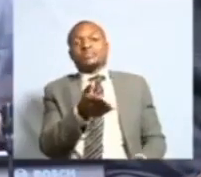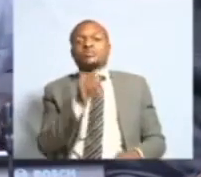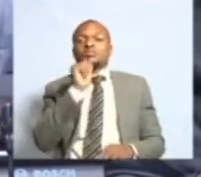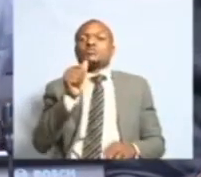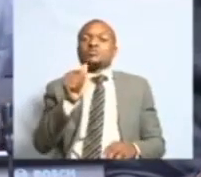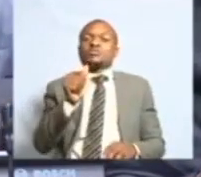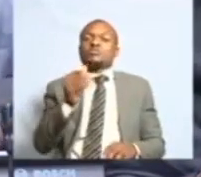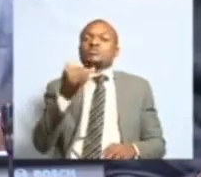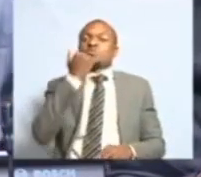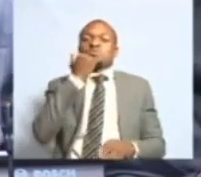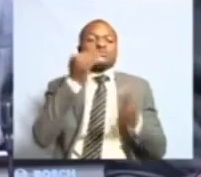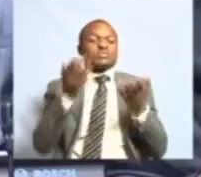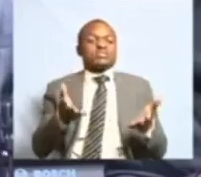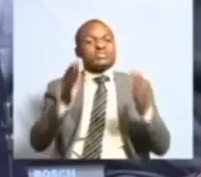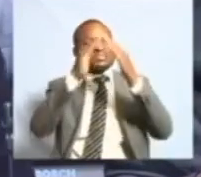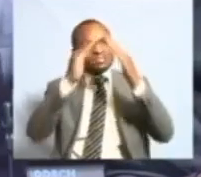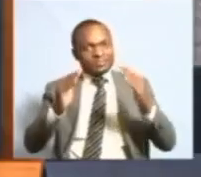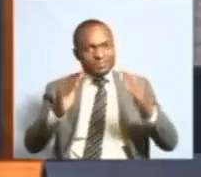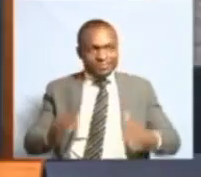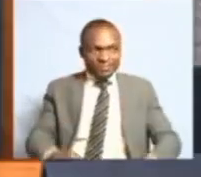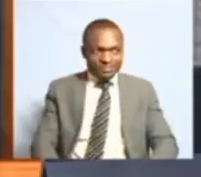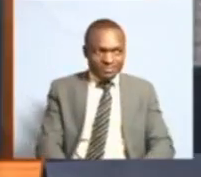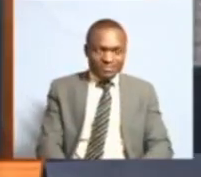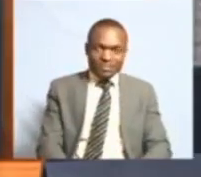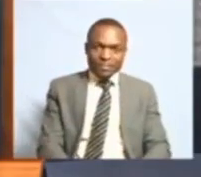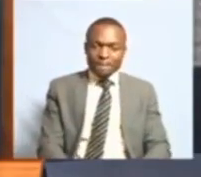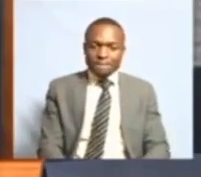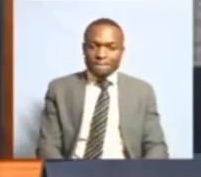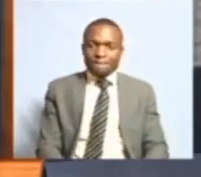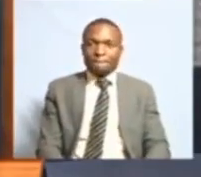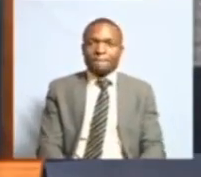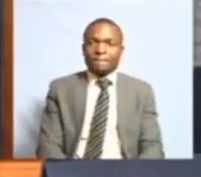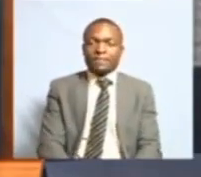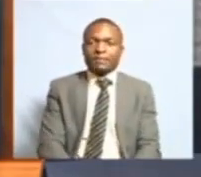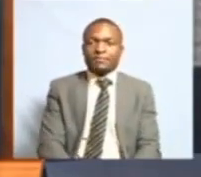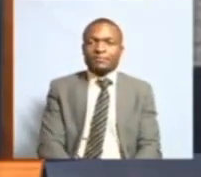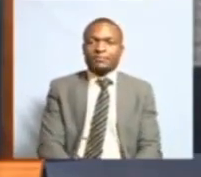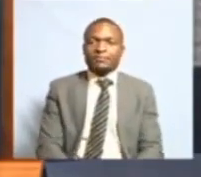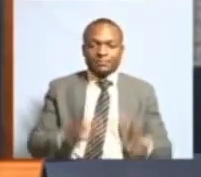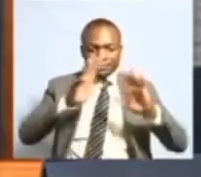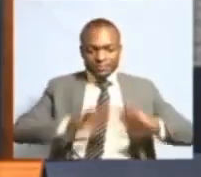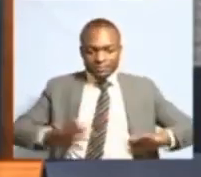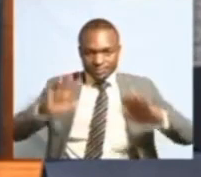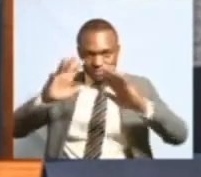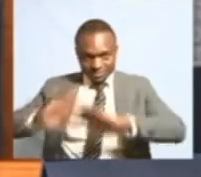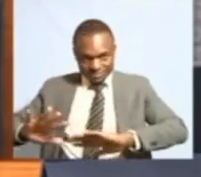this house? Is she in order, Madam Speaker? Order.